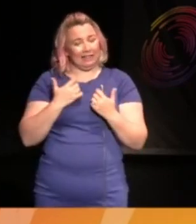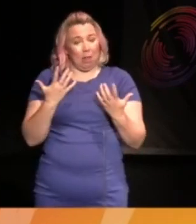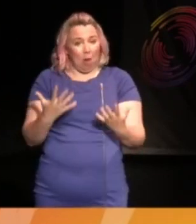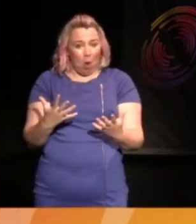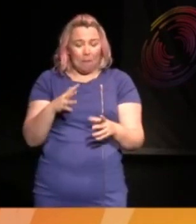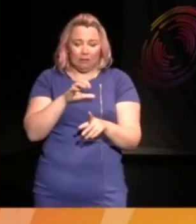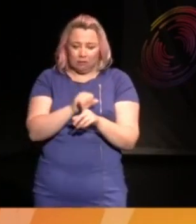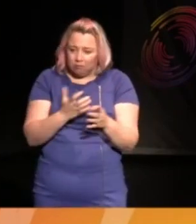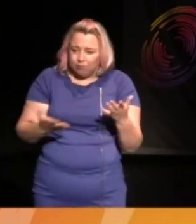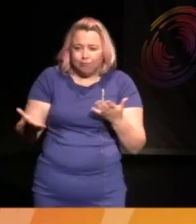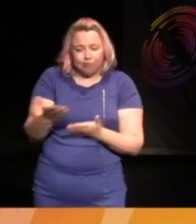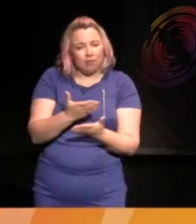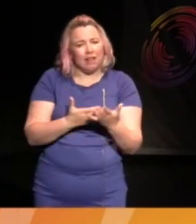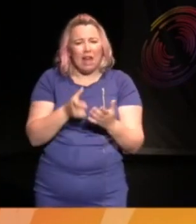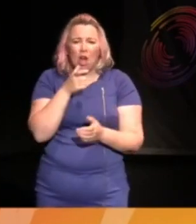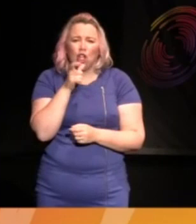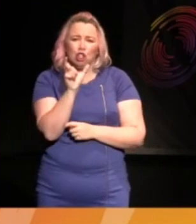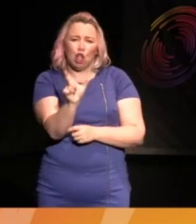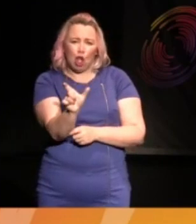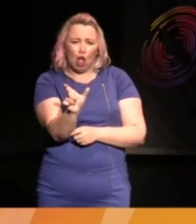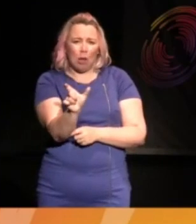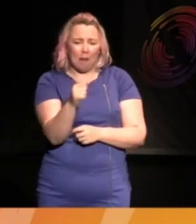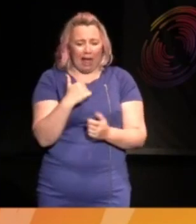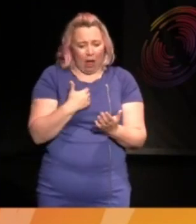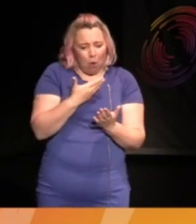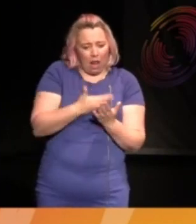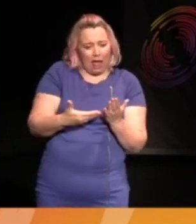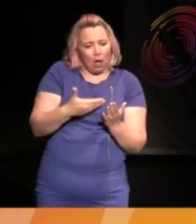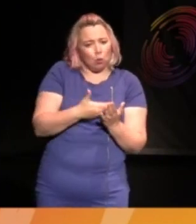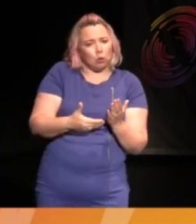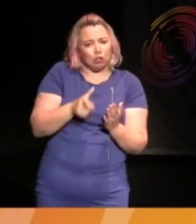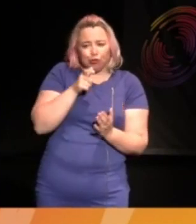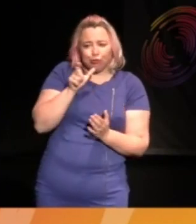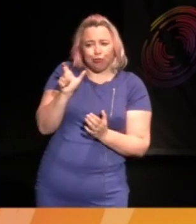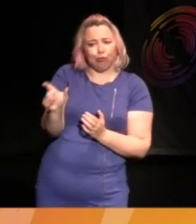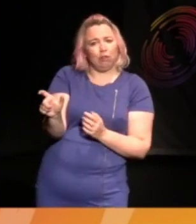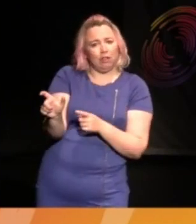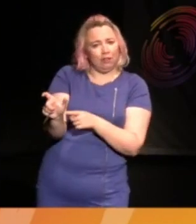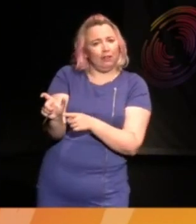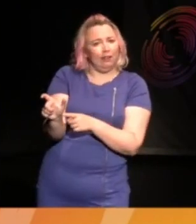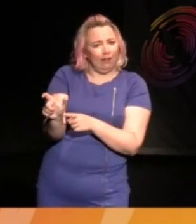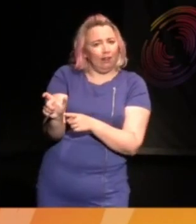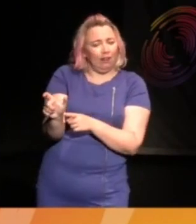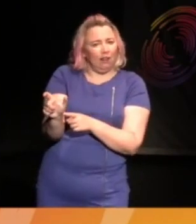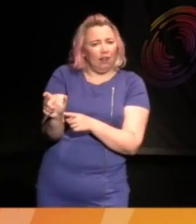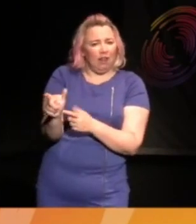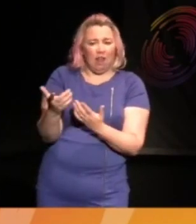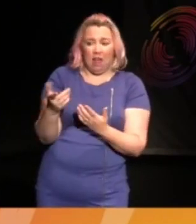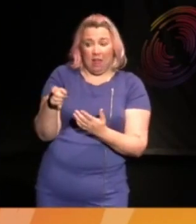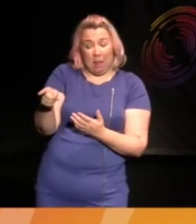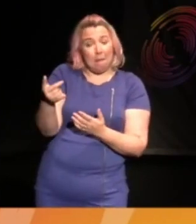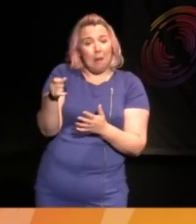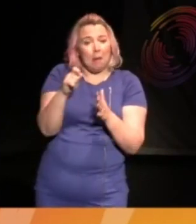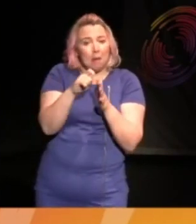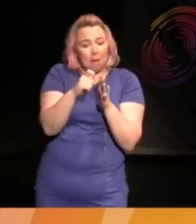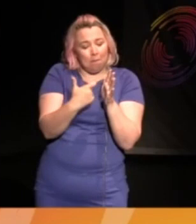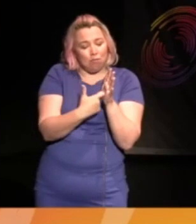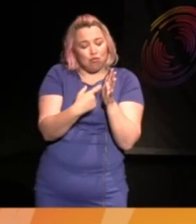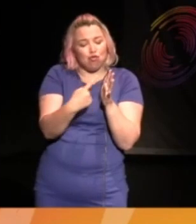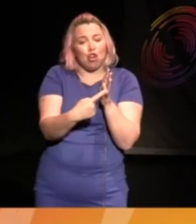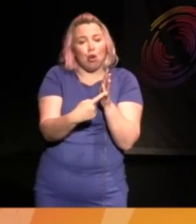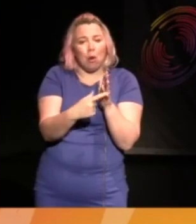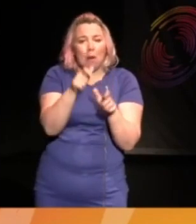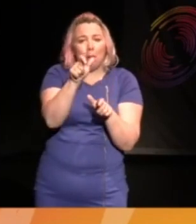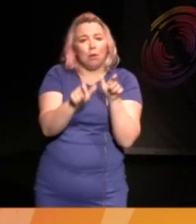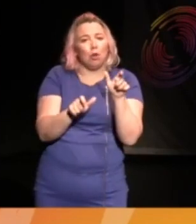and just terminology as well. And a lot of these young people are, they're in pupil referral units, so they come under